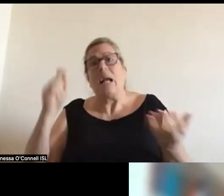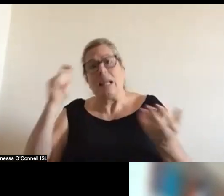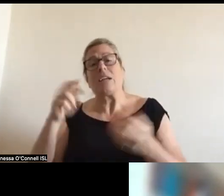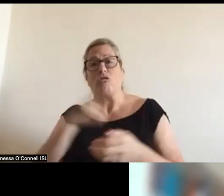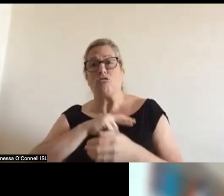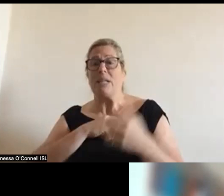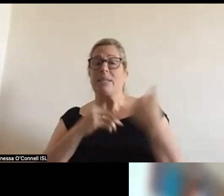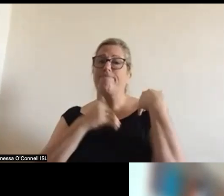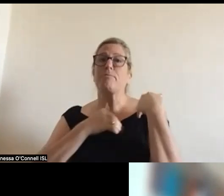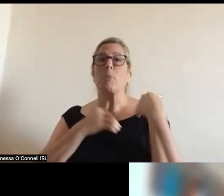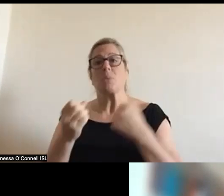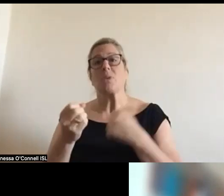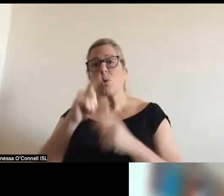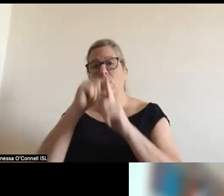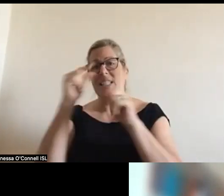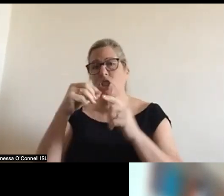media companies.